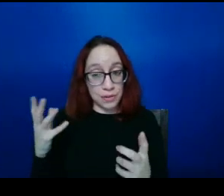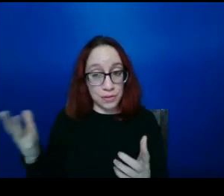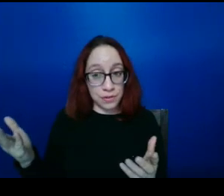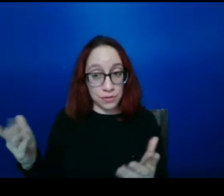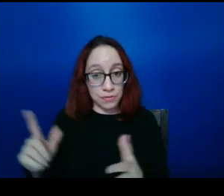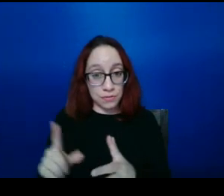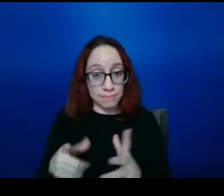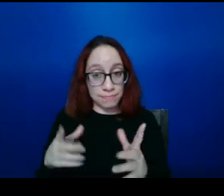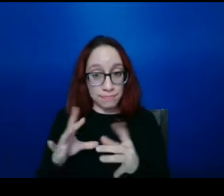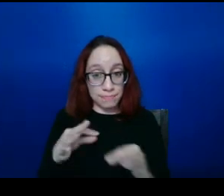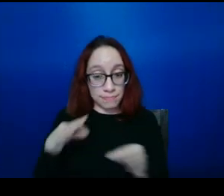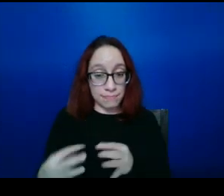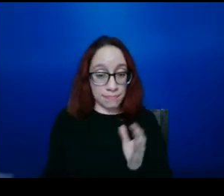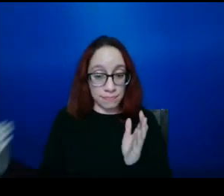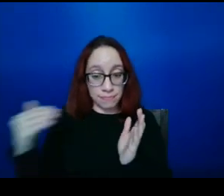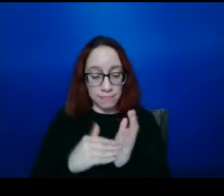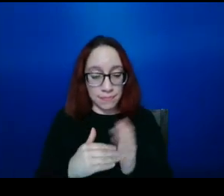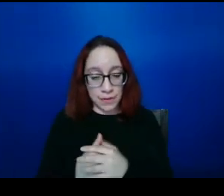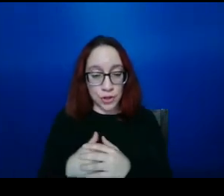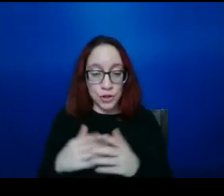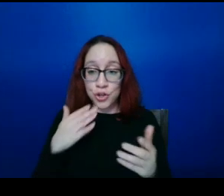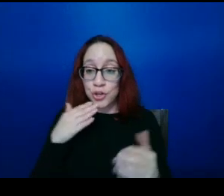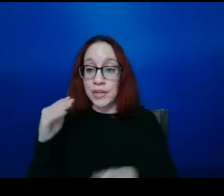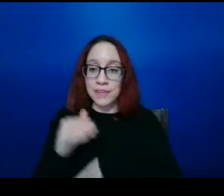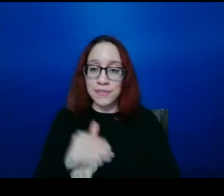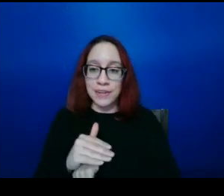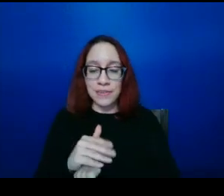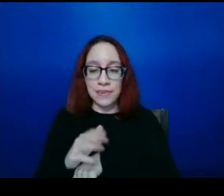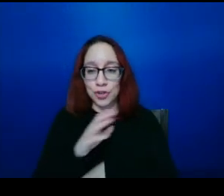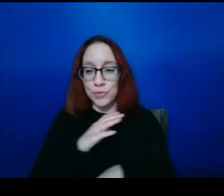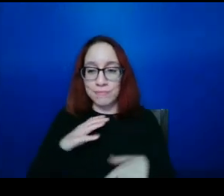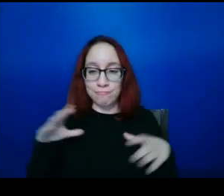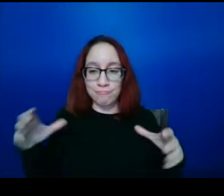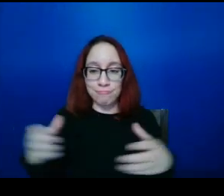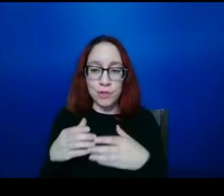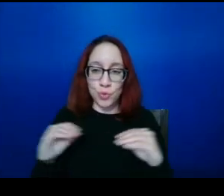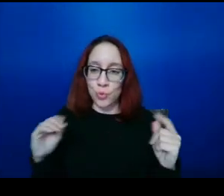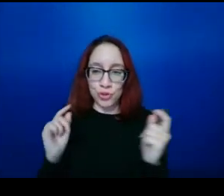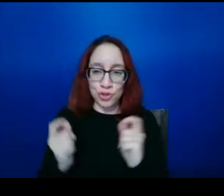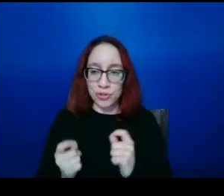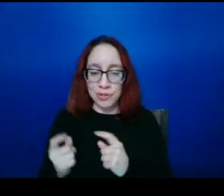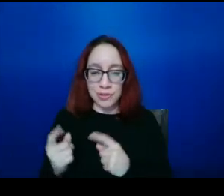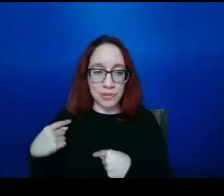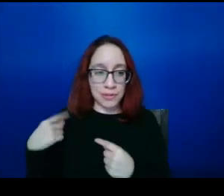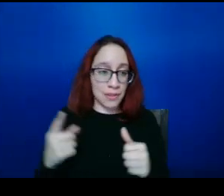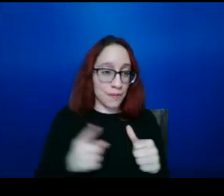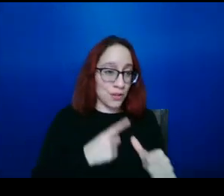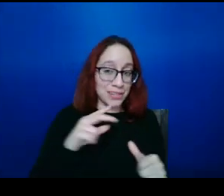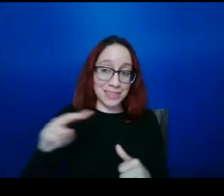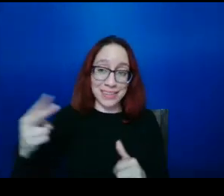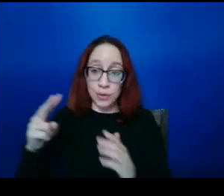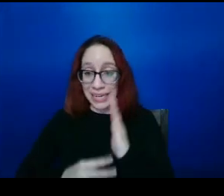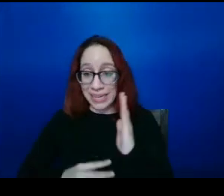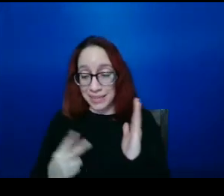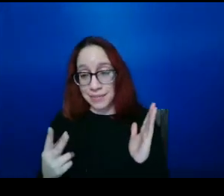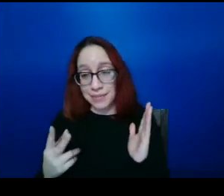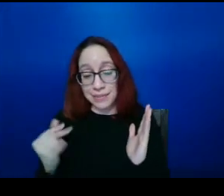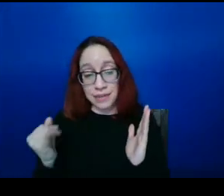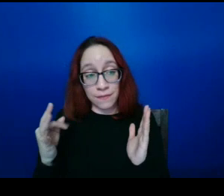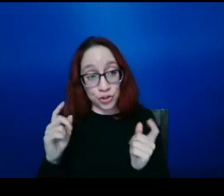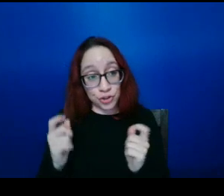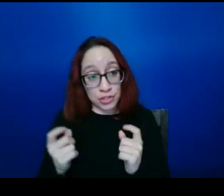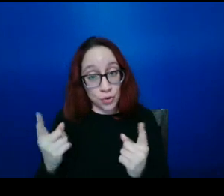item? Good evening, Commission. Again, there have been no changes between first and second reading. If there are